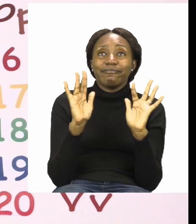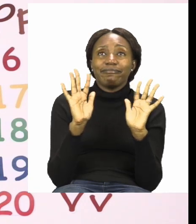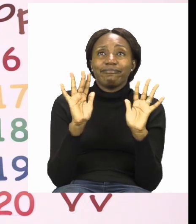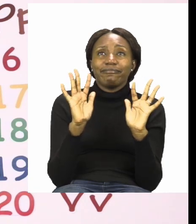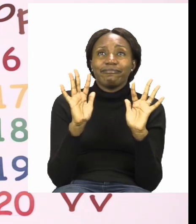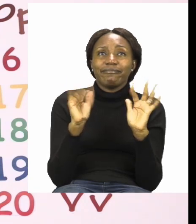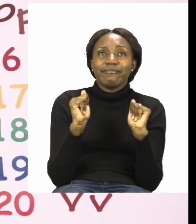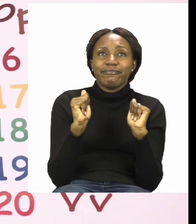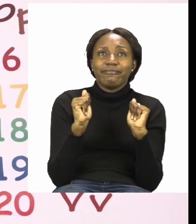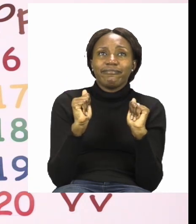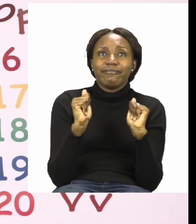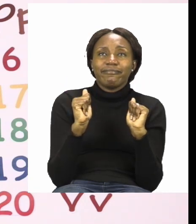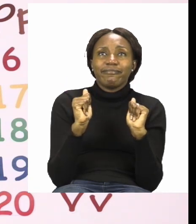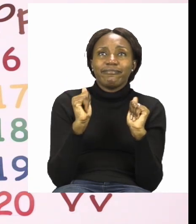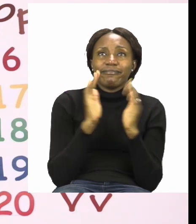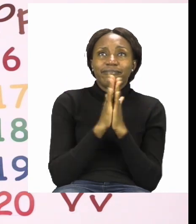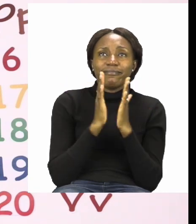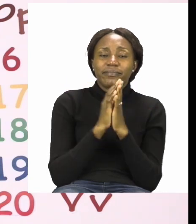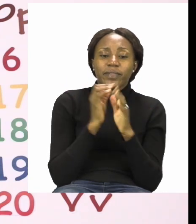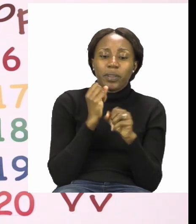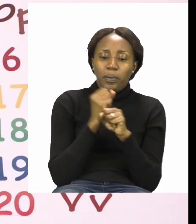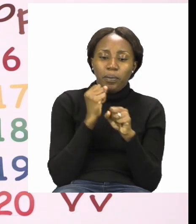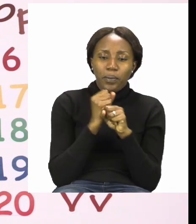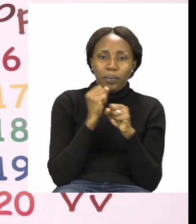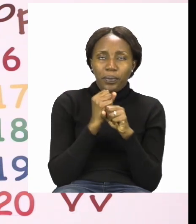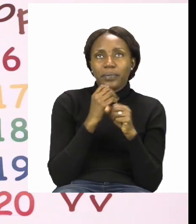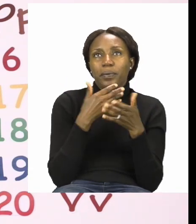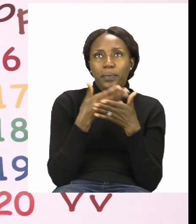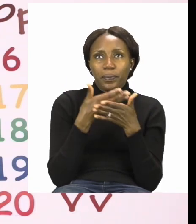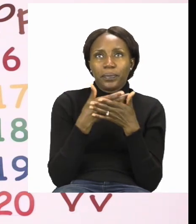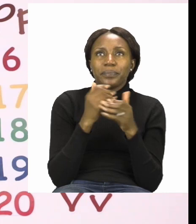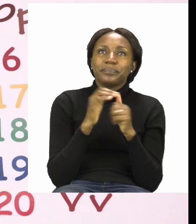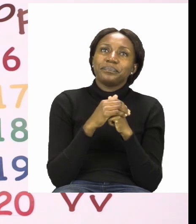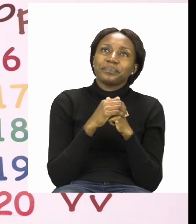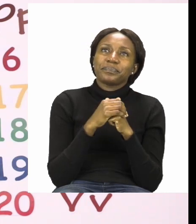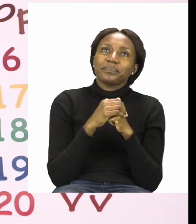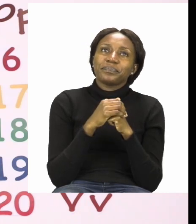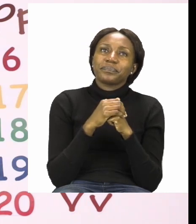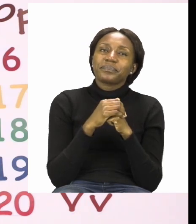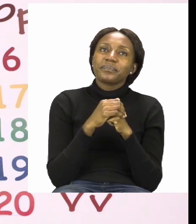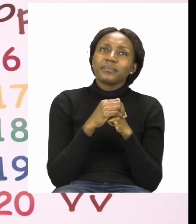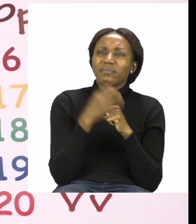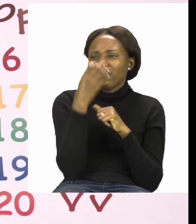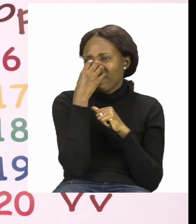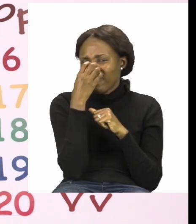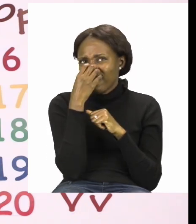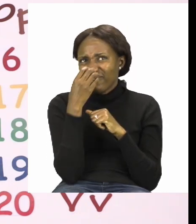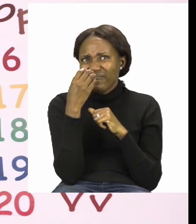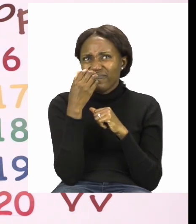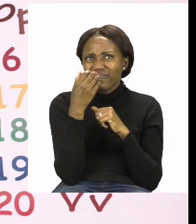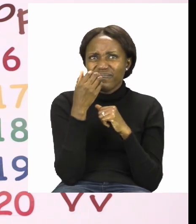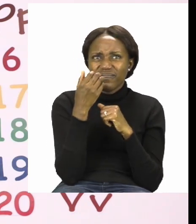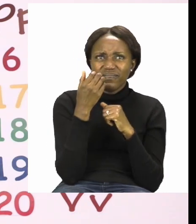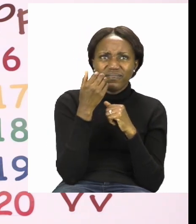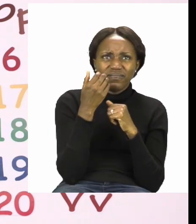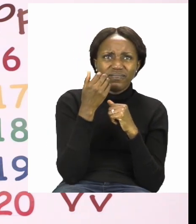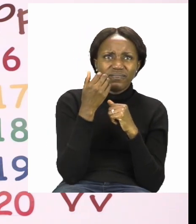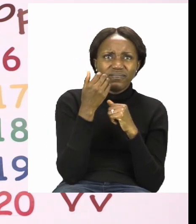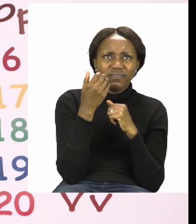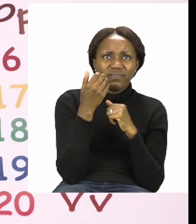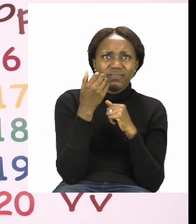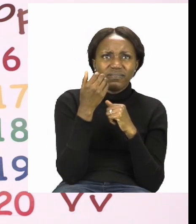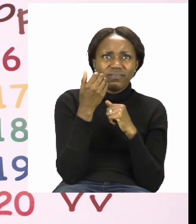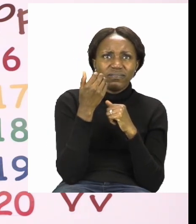your hands are dry before you touch anything else. Sashi was supposed to come and pick me up after the lesson. We're going